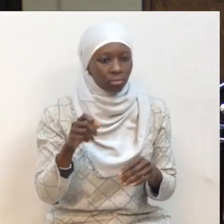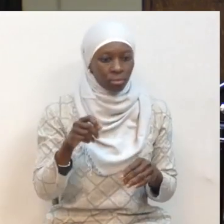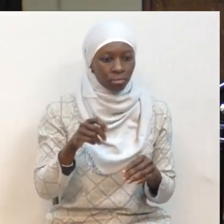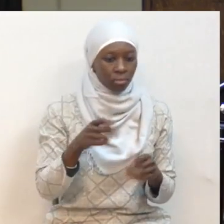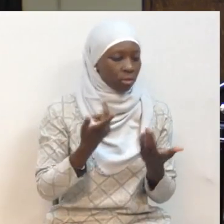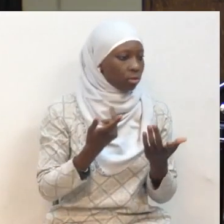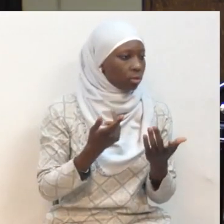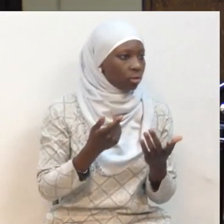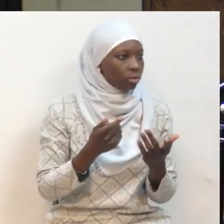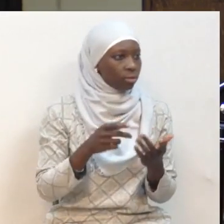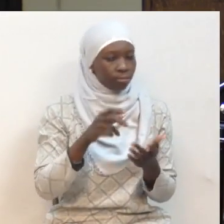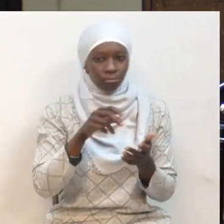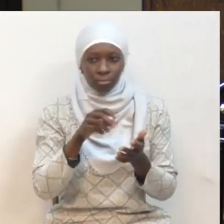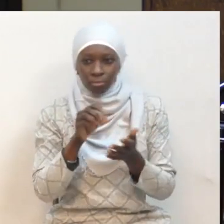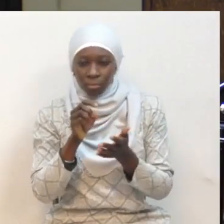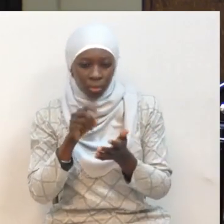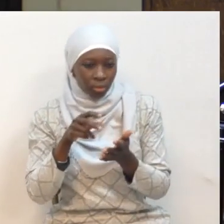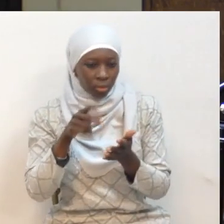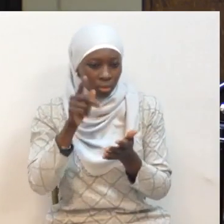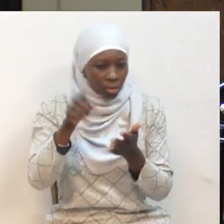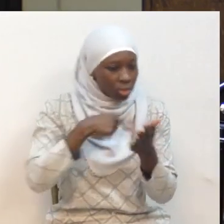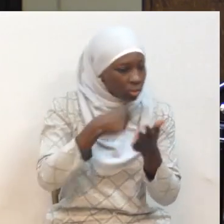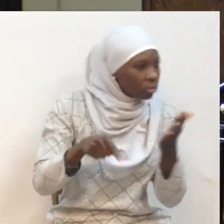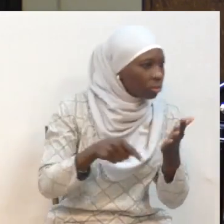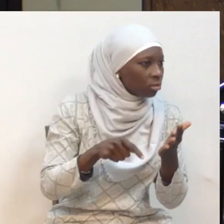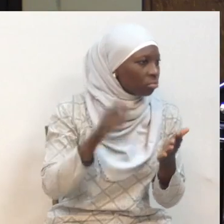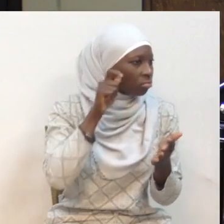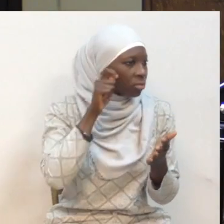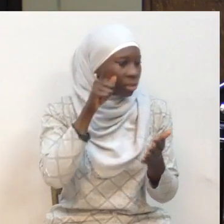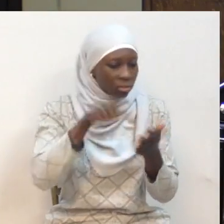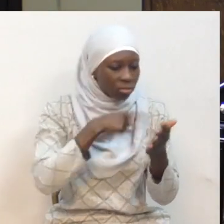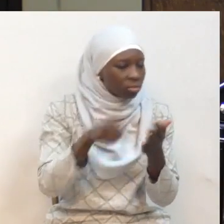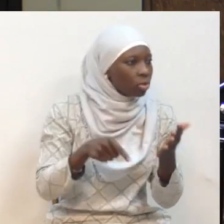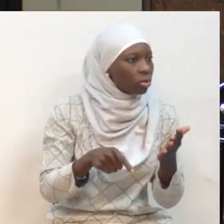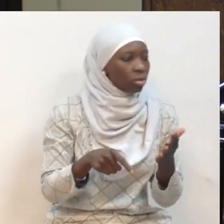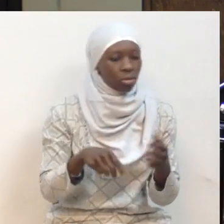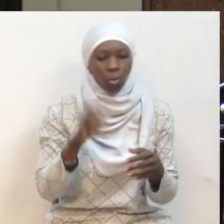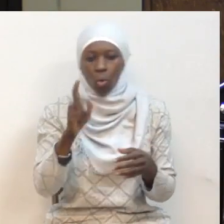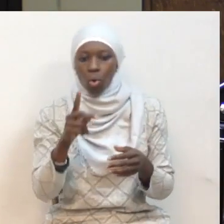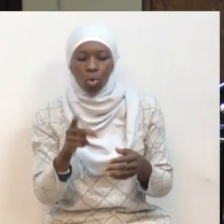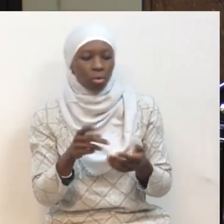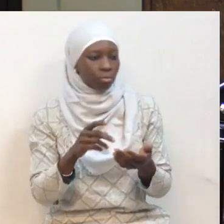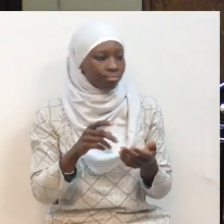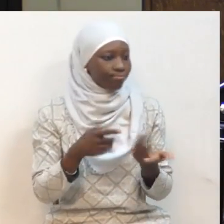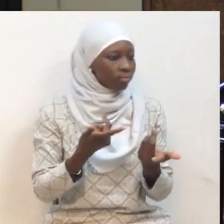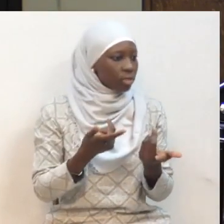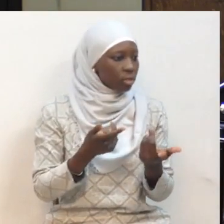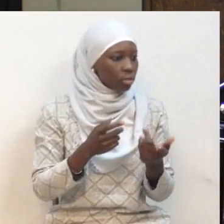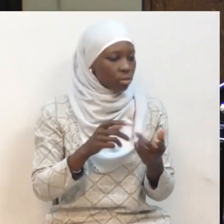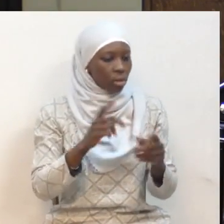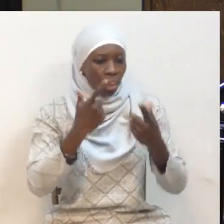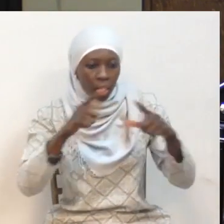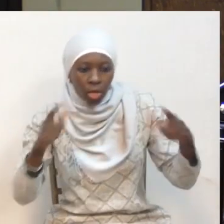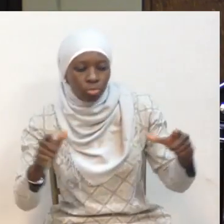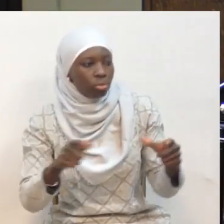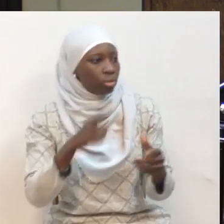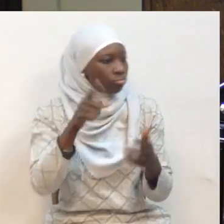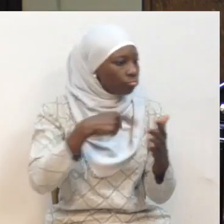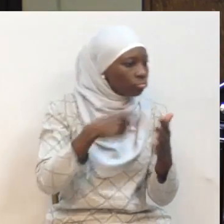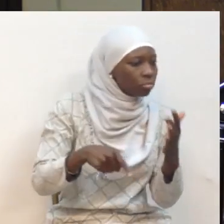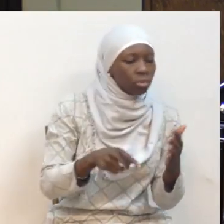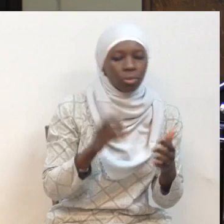in the community. You can only govern according to Islam by being